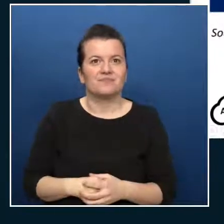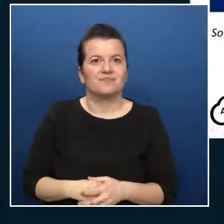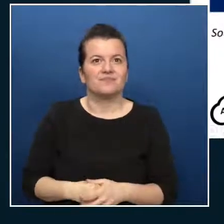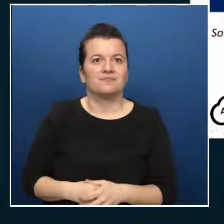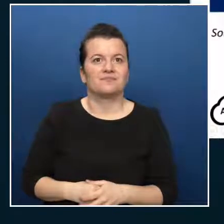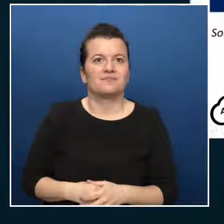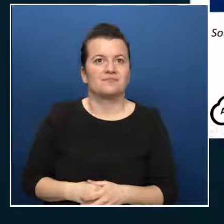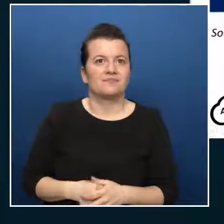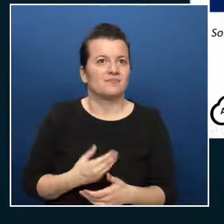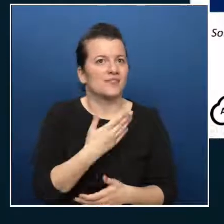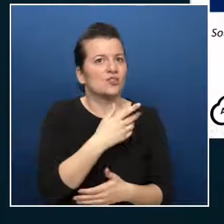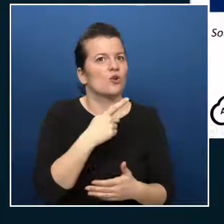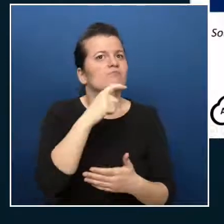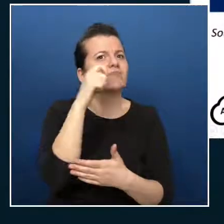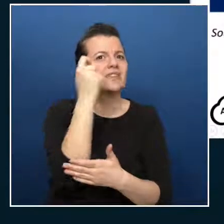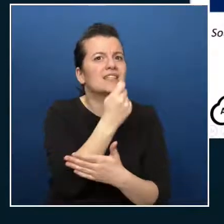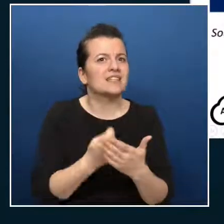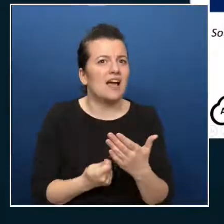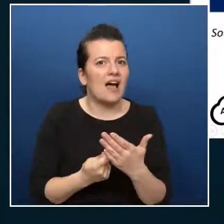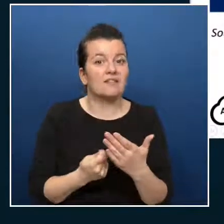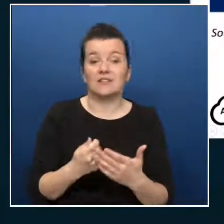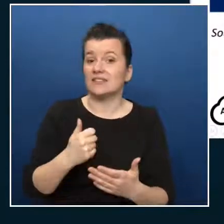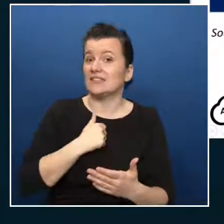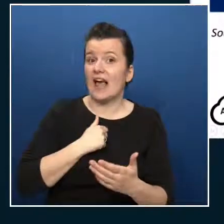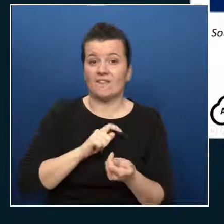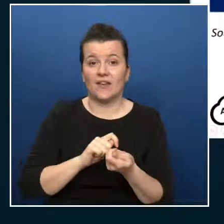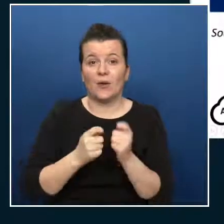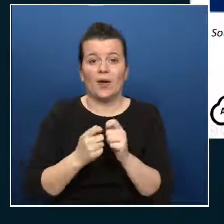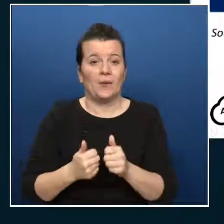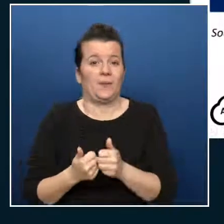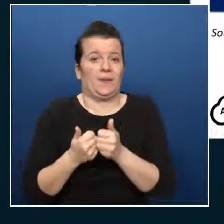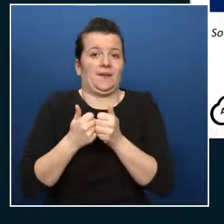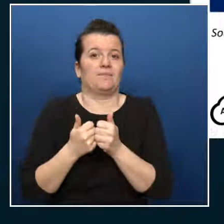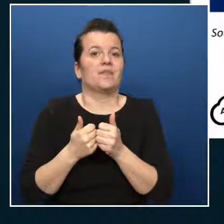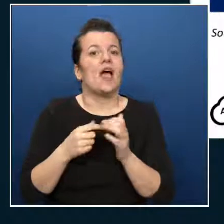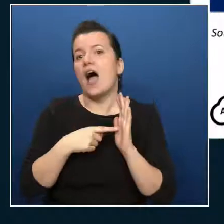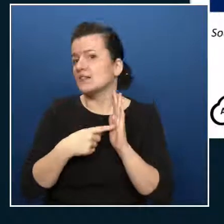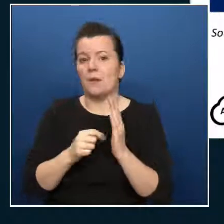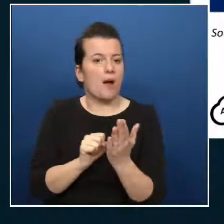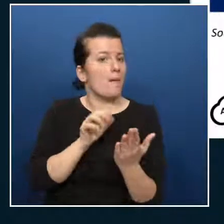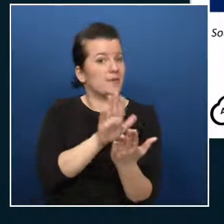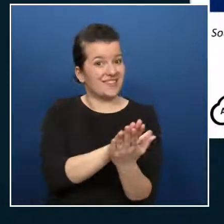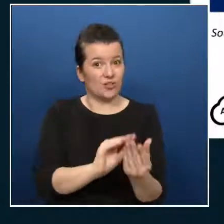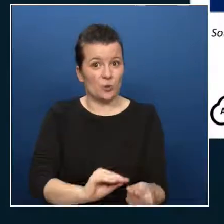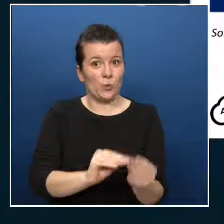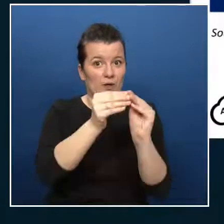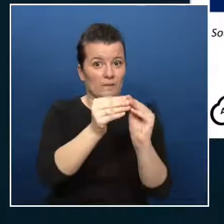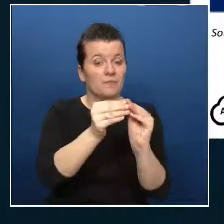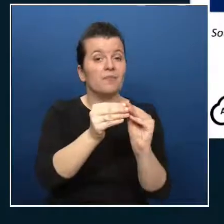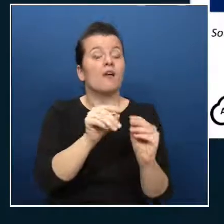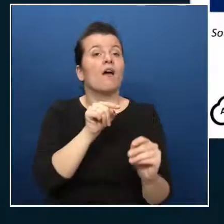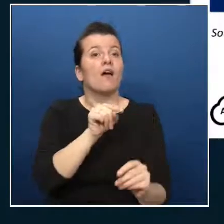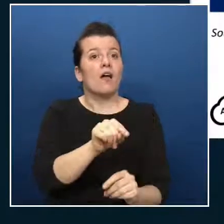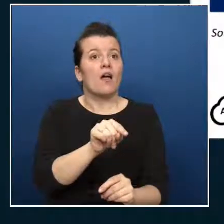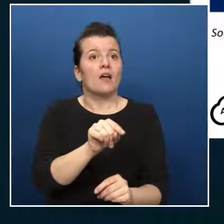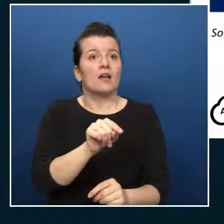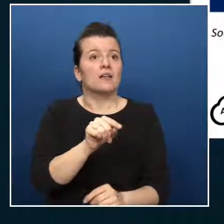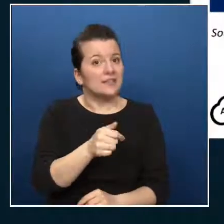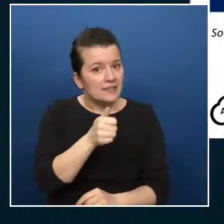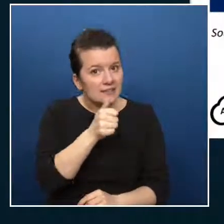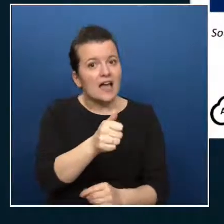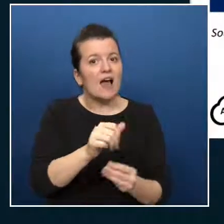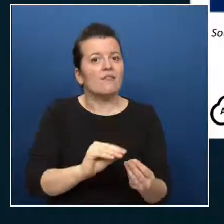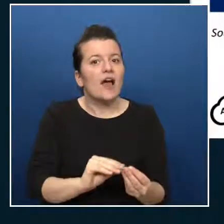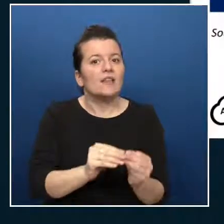This means that if you build an application, you need to build it that it will self-heal